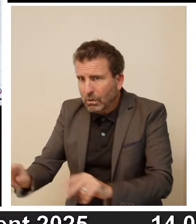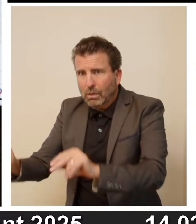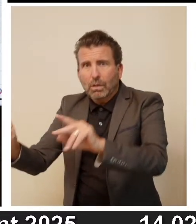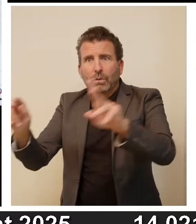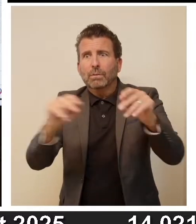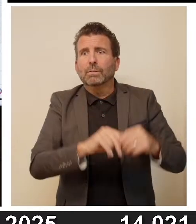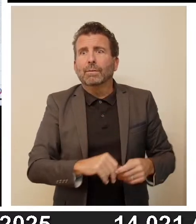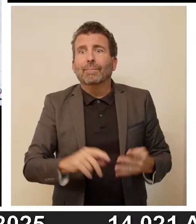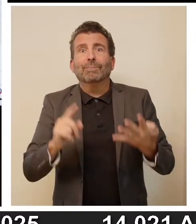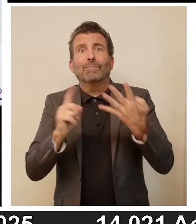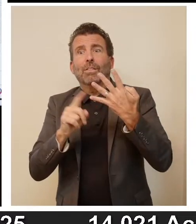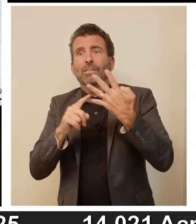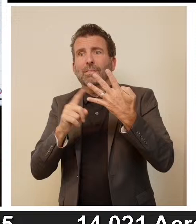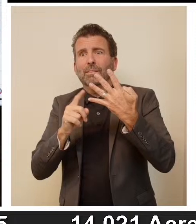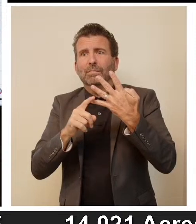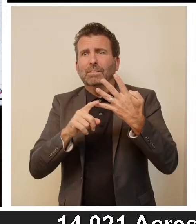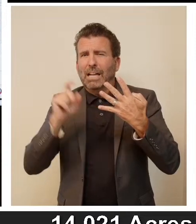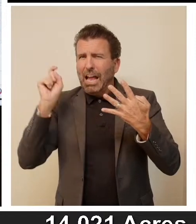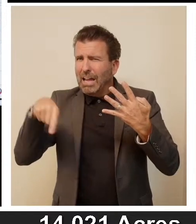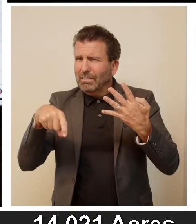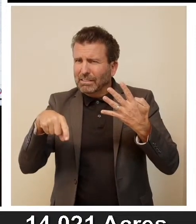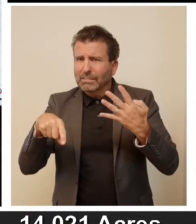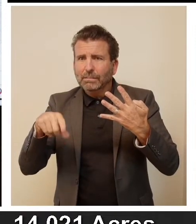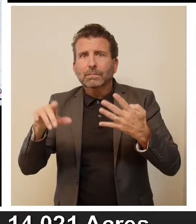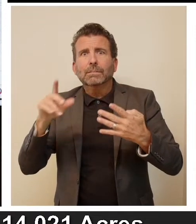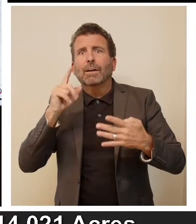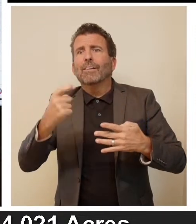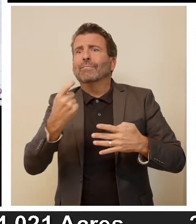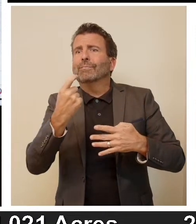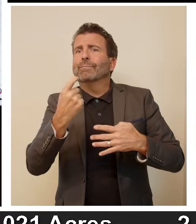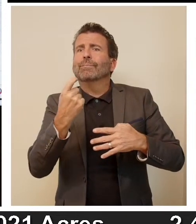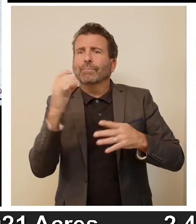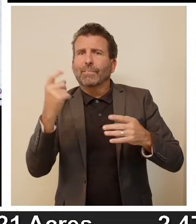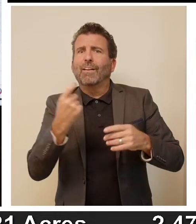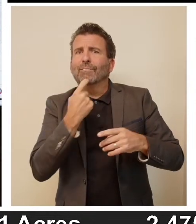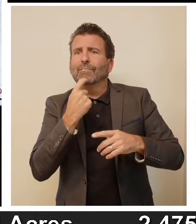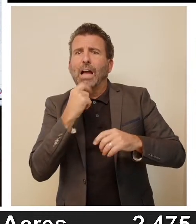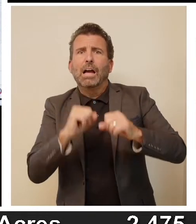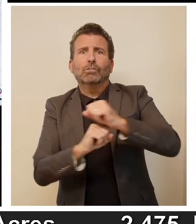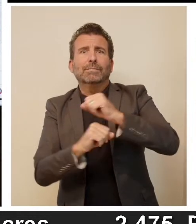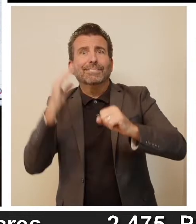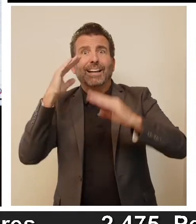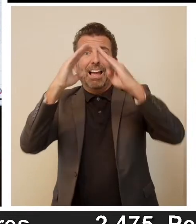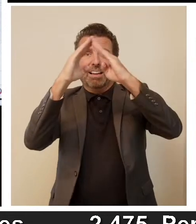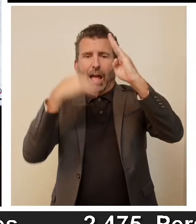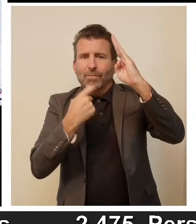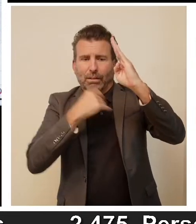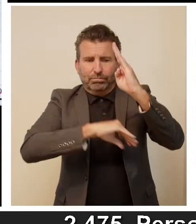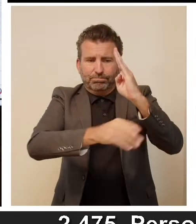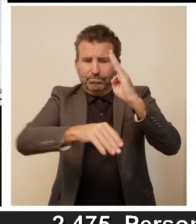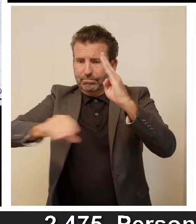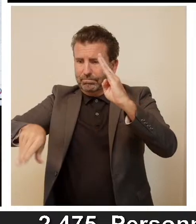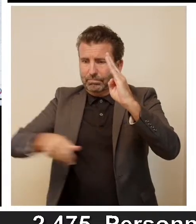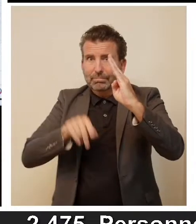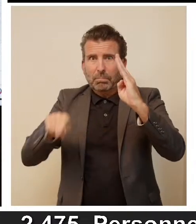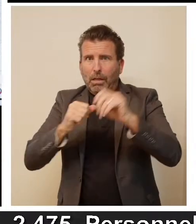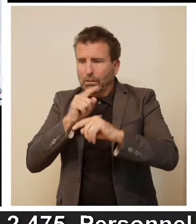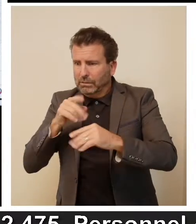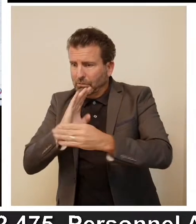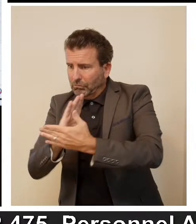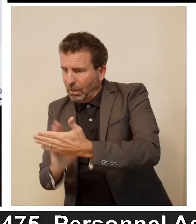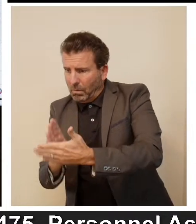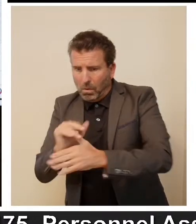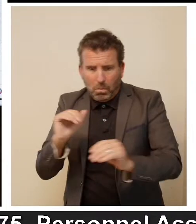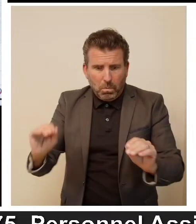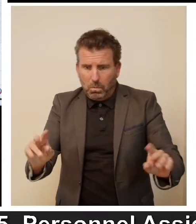collapse. All these activities are currently ongoing, and we have hundreds of building official representatives deployed throughout the burn